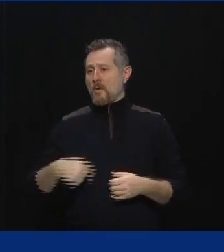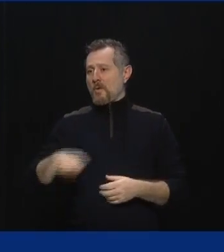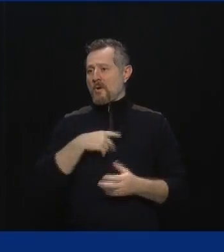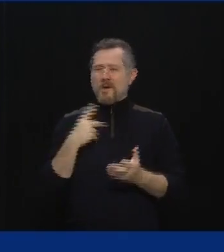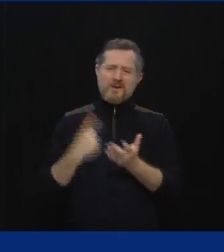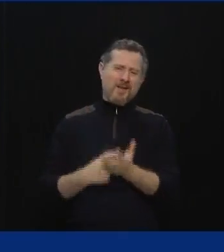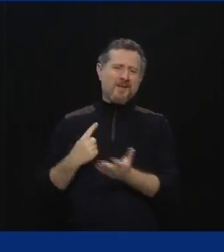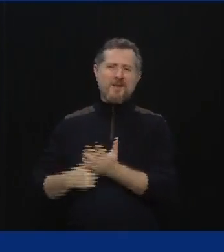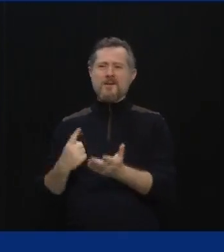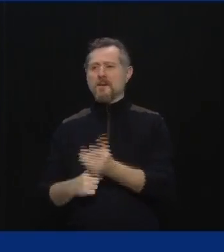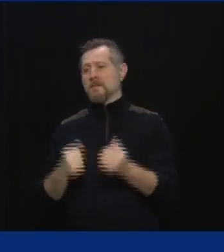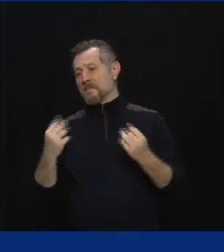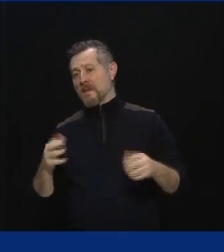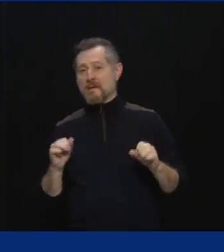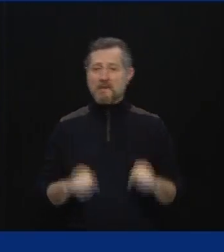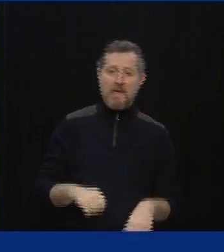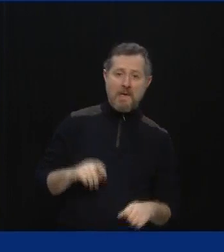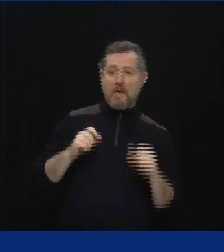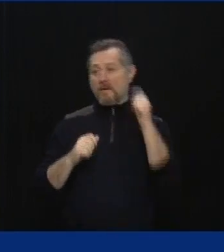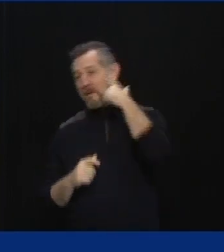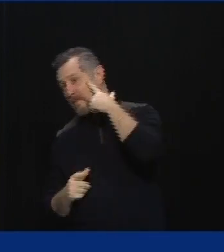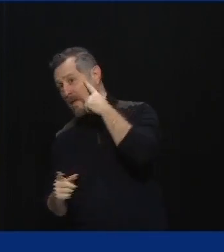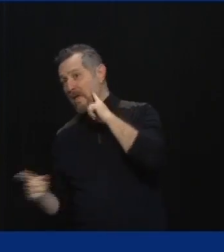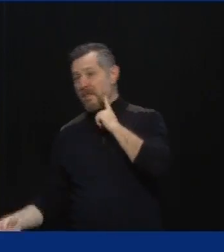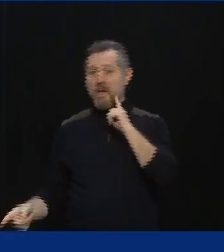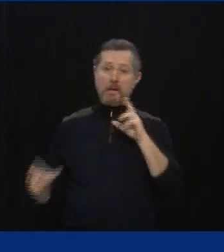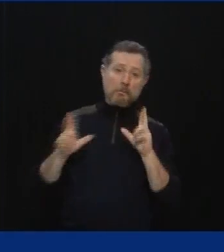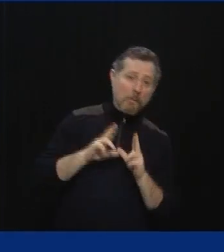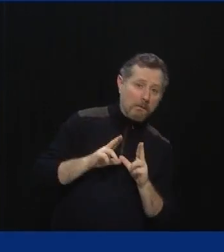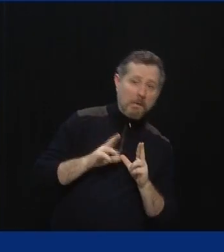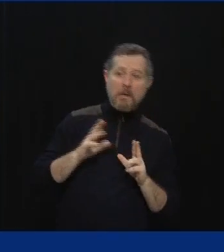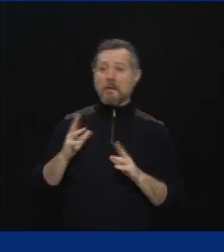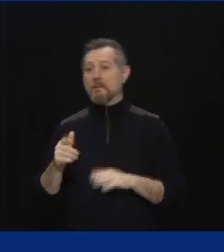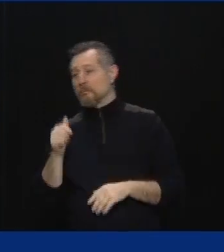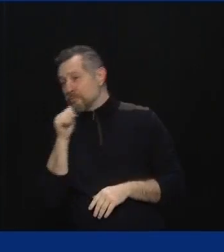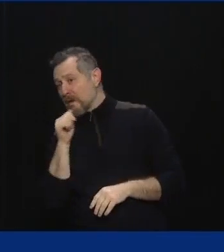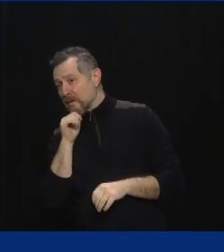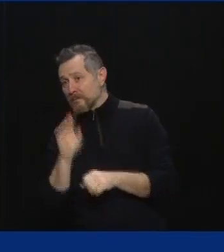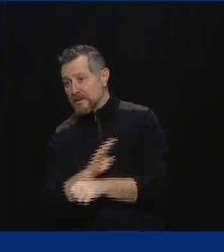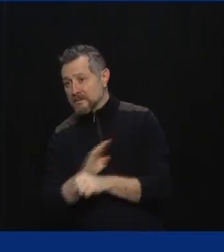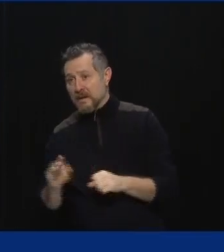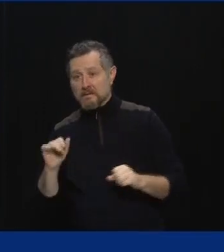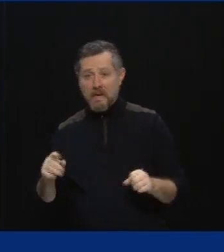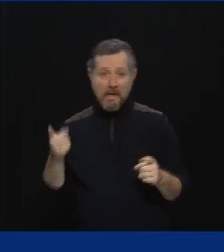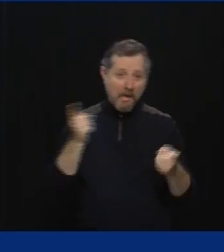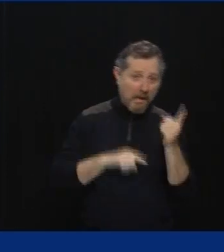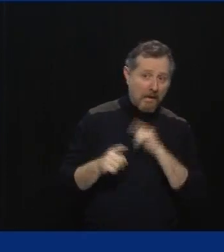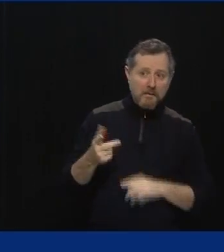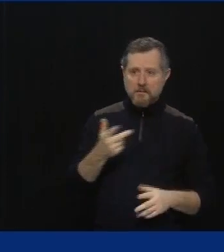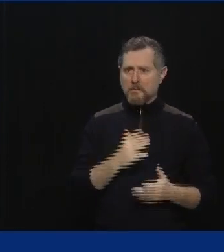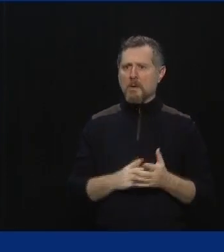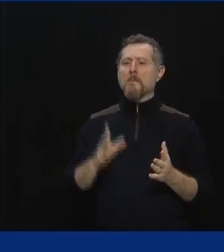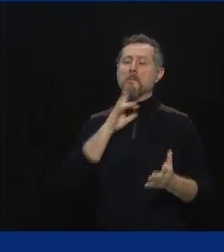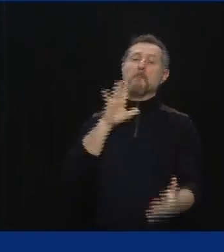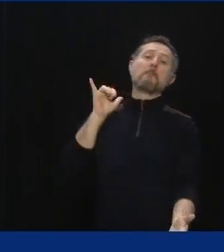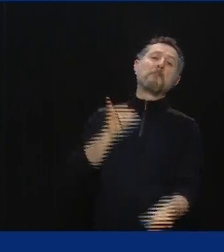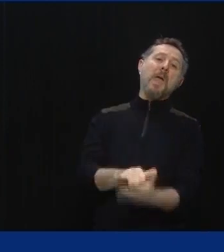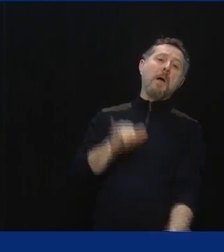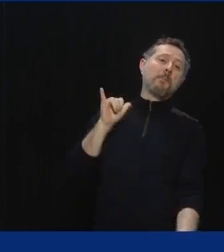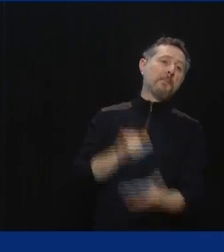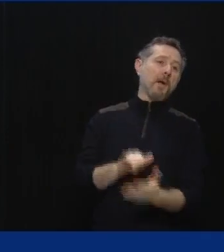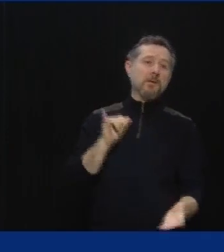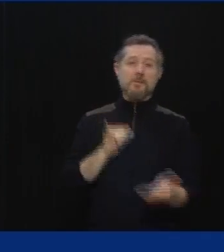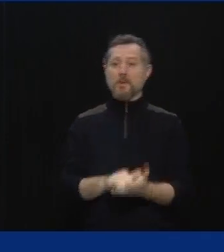done? Government, labor, private sector. Some say it can't be done.